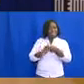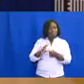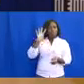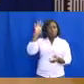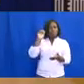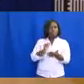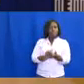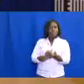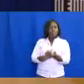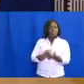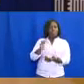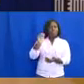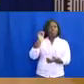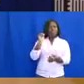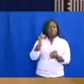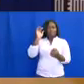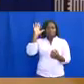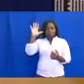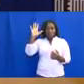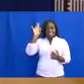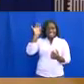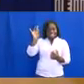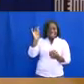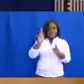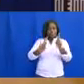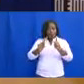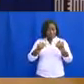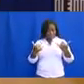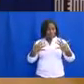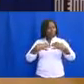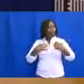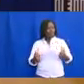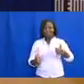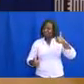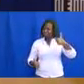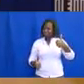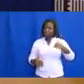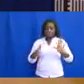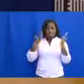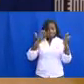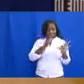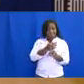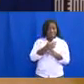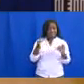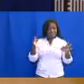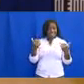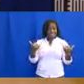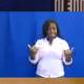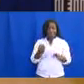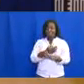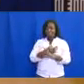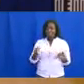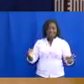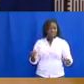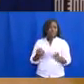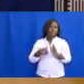,258 patients who have fully recovered, have been discharged, and are now free